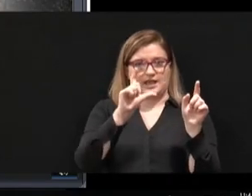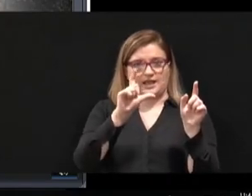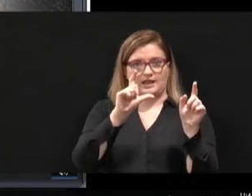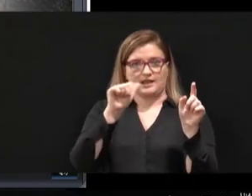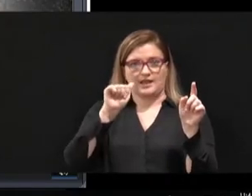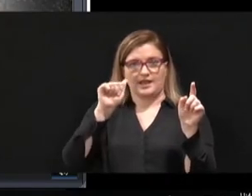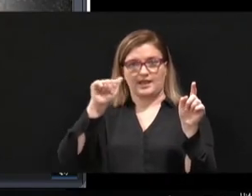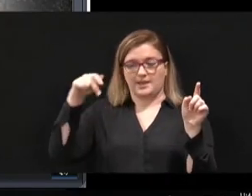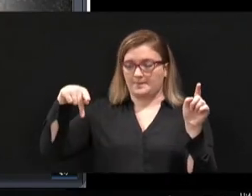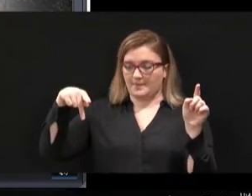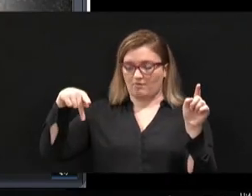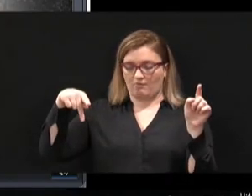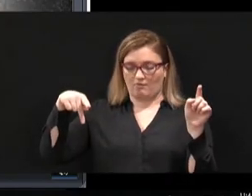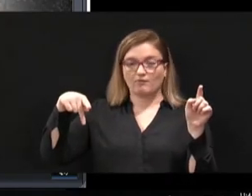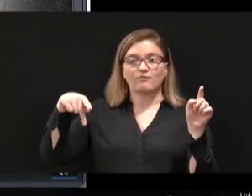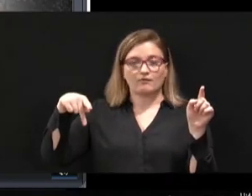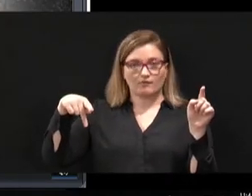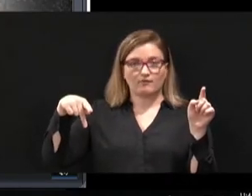S-L-A-P.